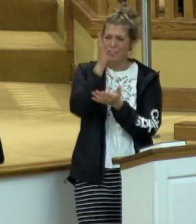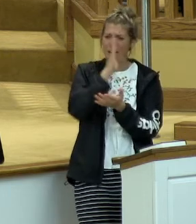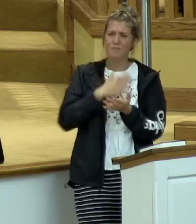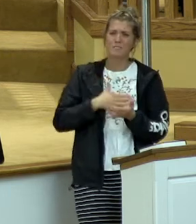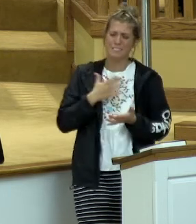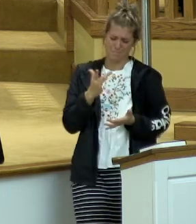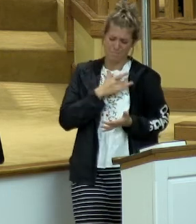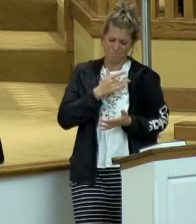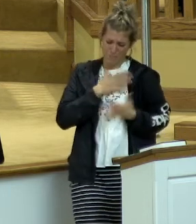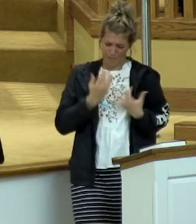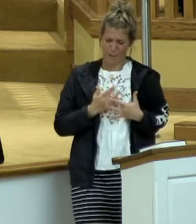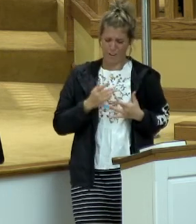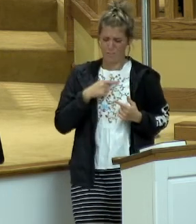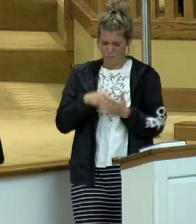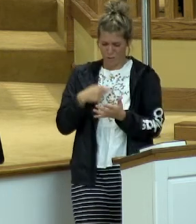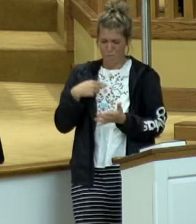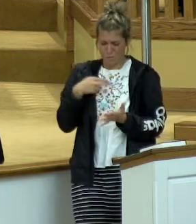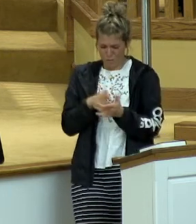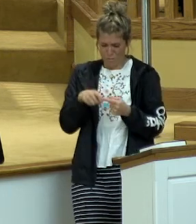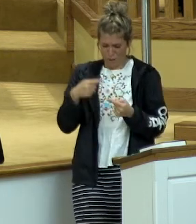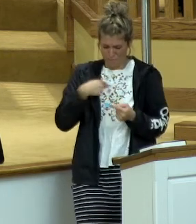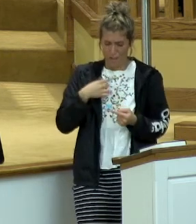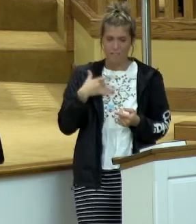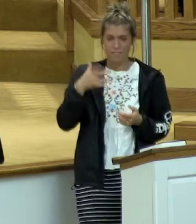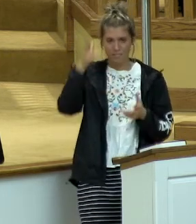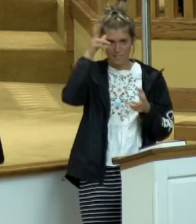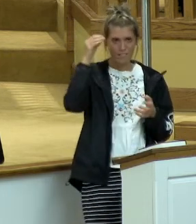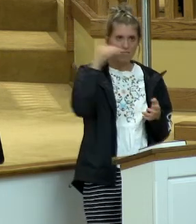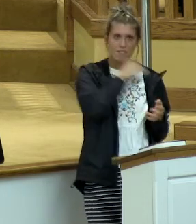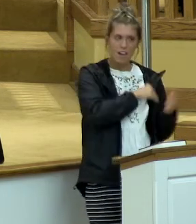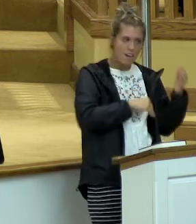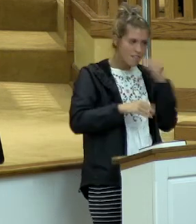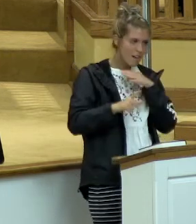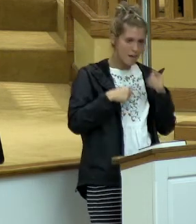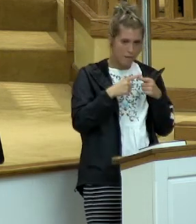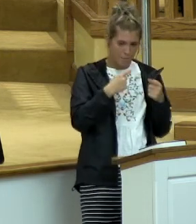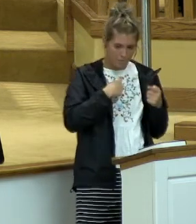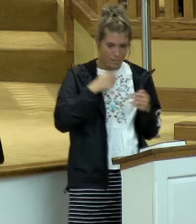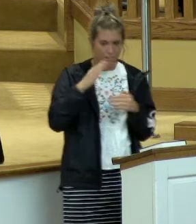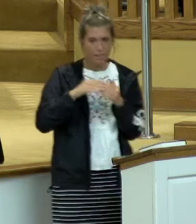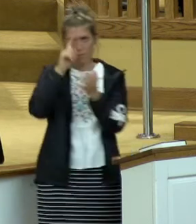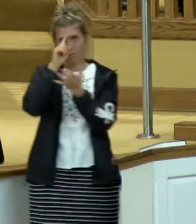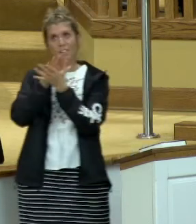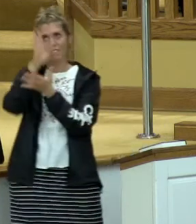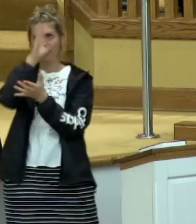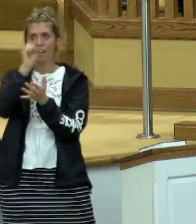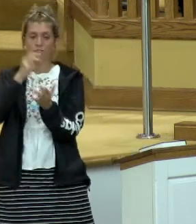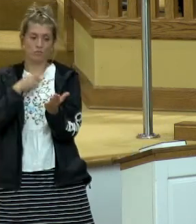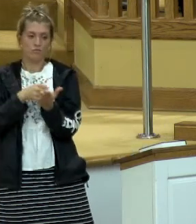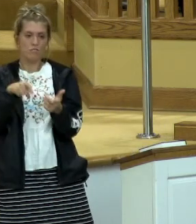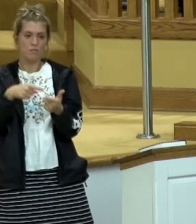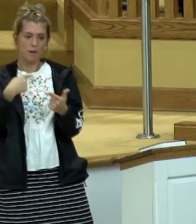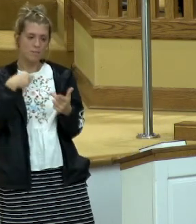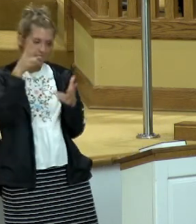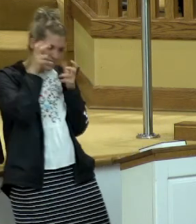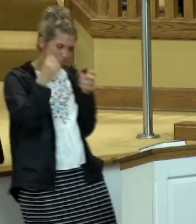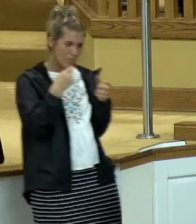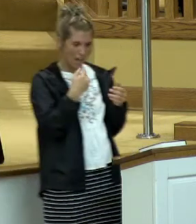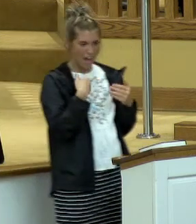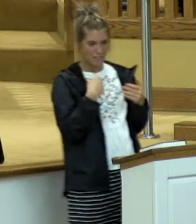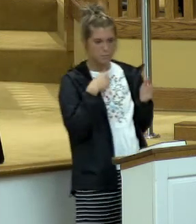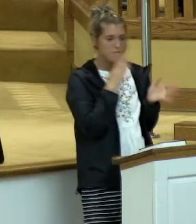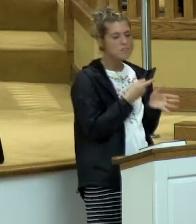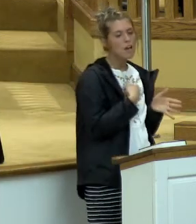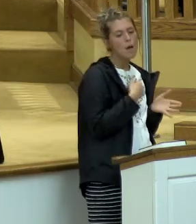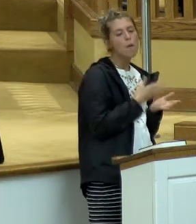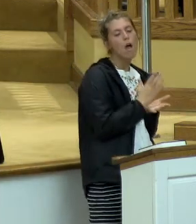truth about ourselves. Because here's the fact. I believe sometimes the devil's lies about me rather than God's truth about me. The devil sometimes has got me convinced